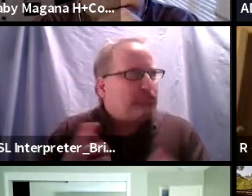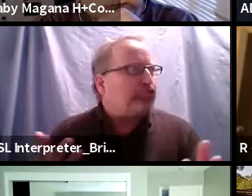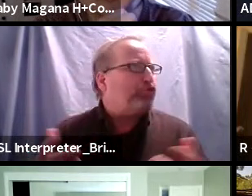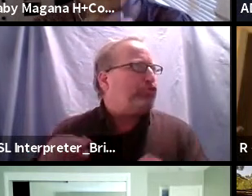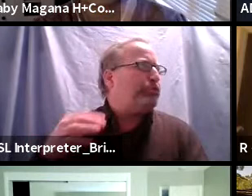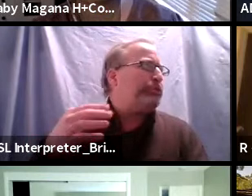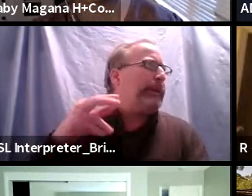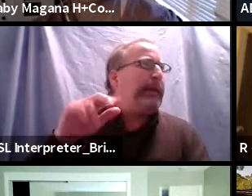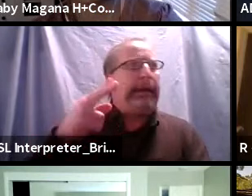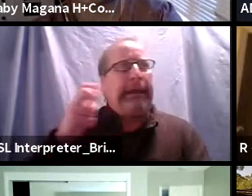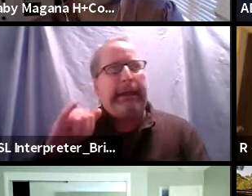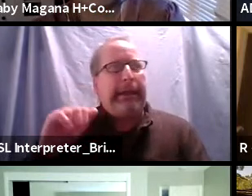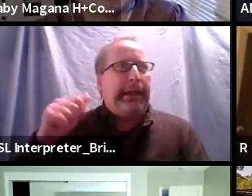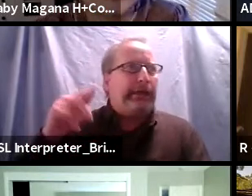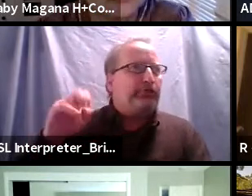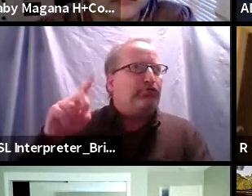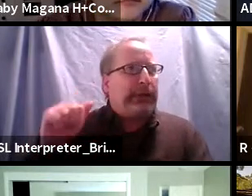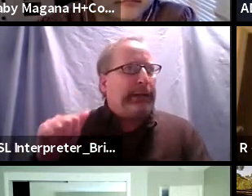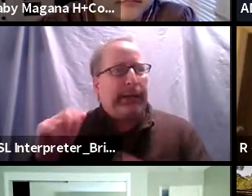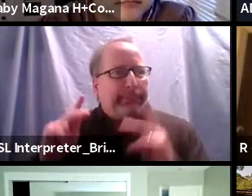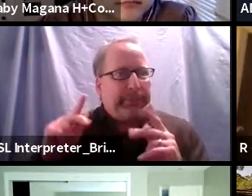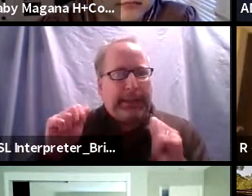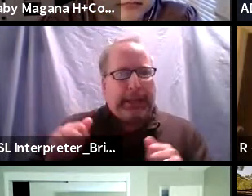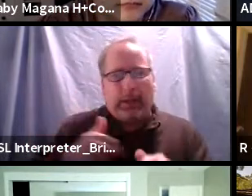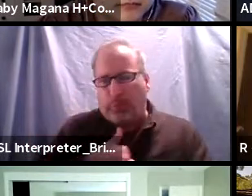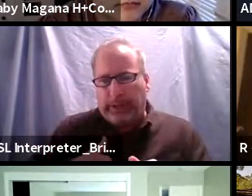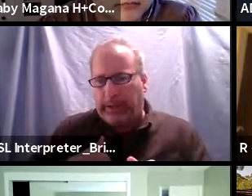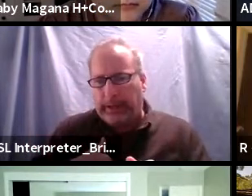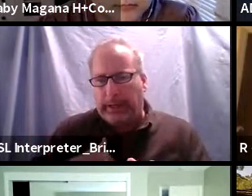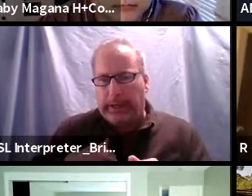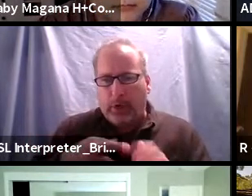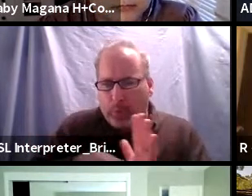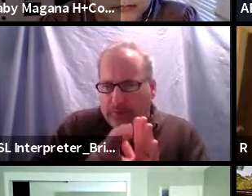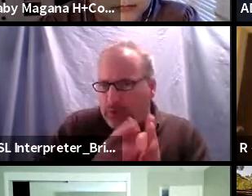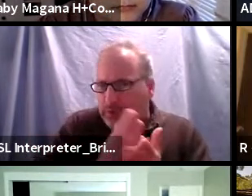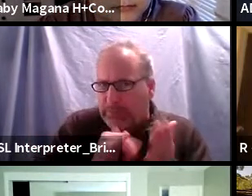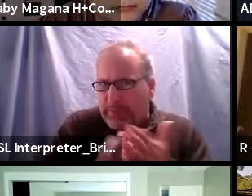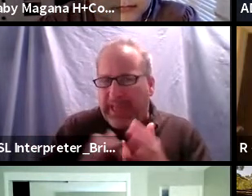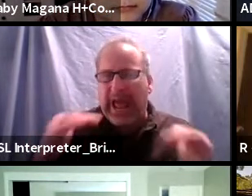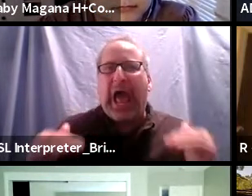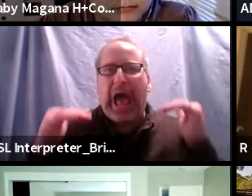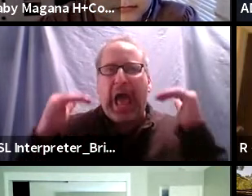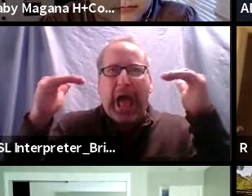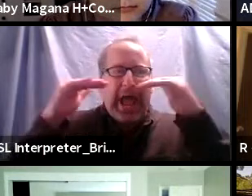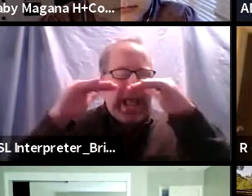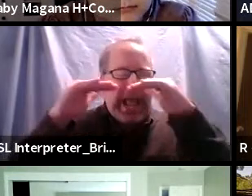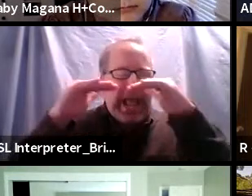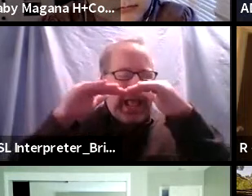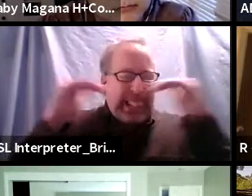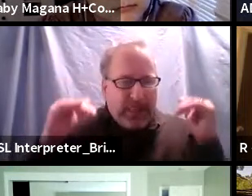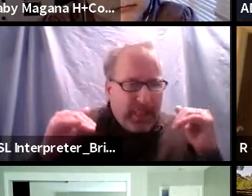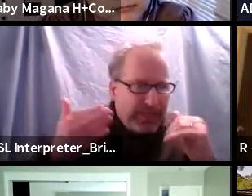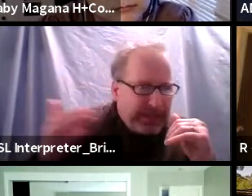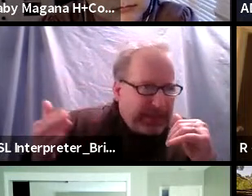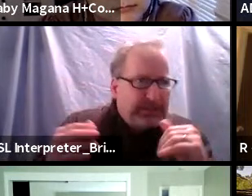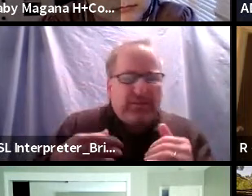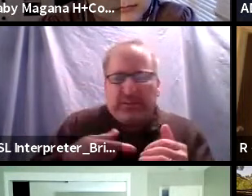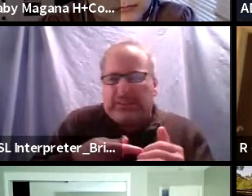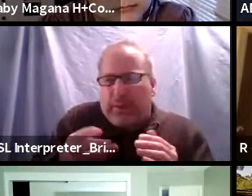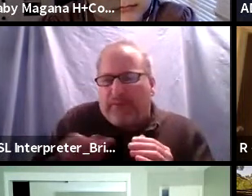agenda folks, can we spend 10 minutes reviewing some of these high level things and save some of those 10 minutes for